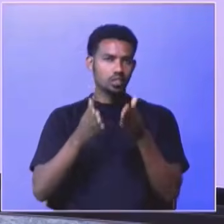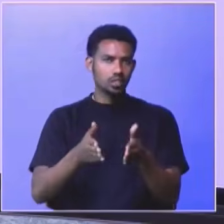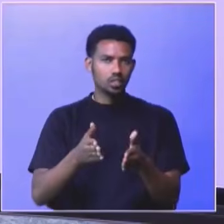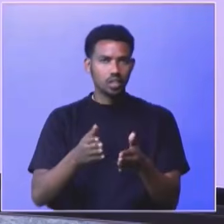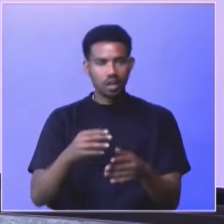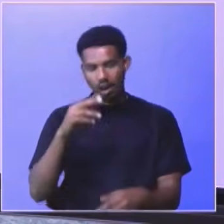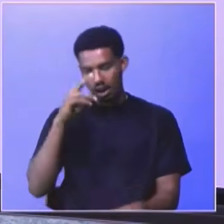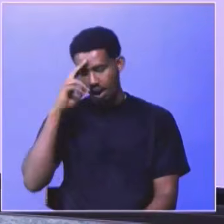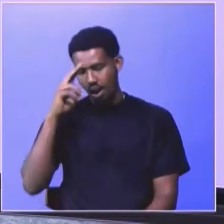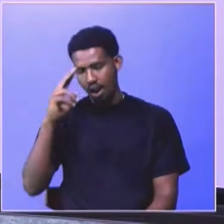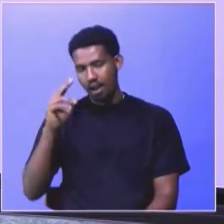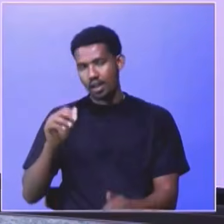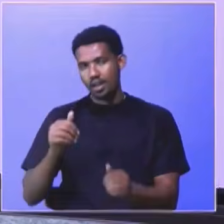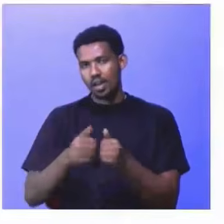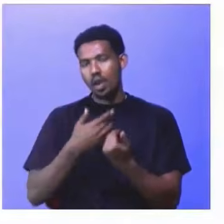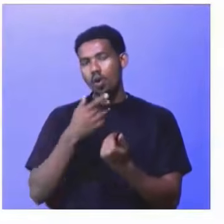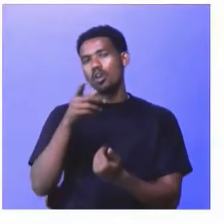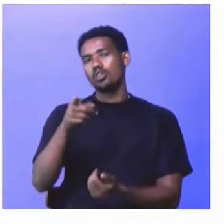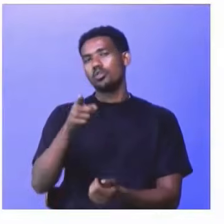hi, how are you?